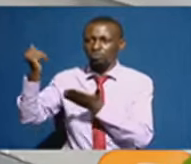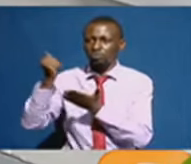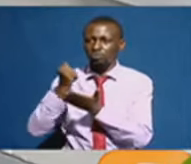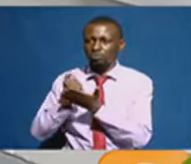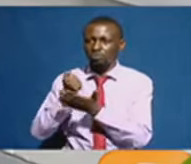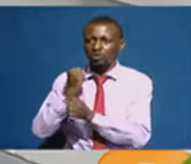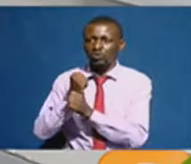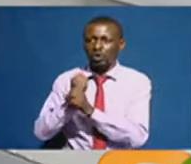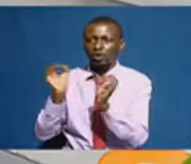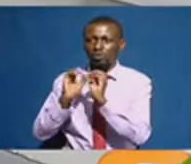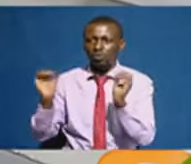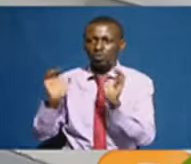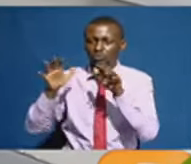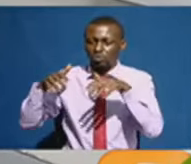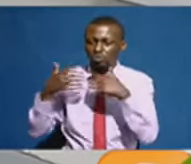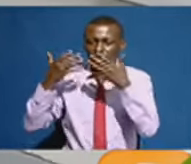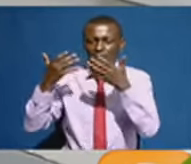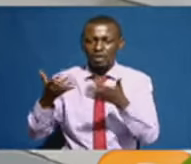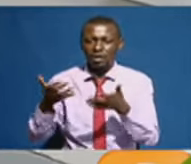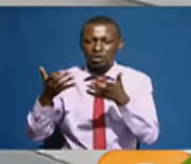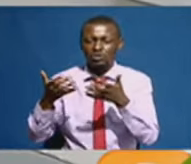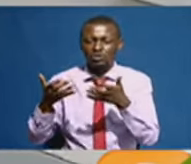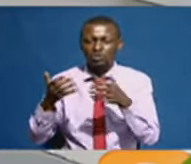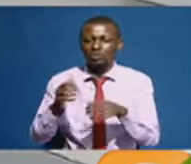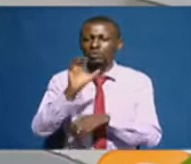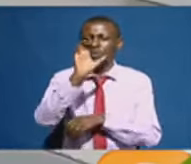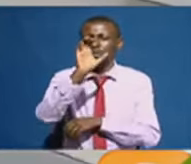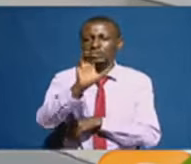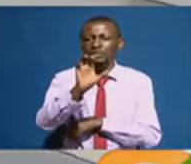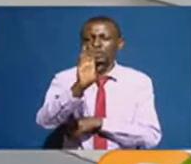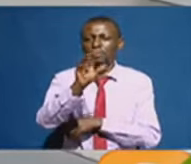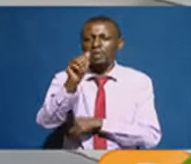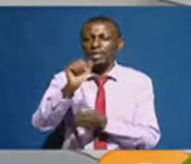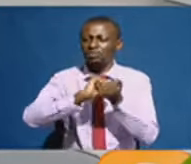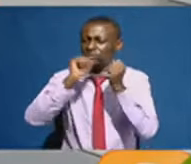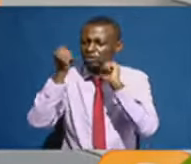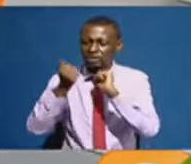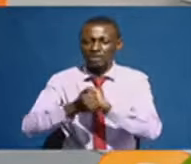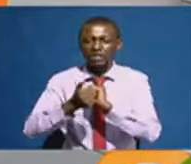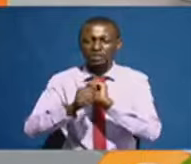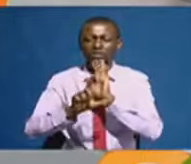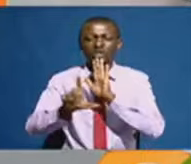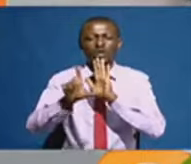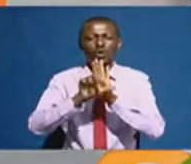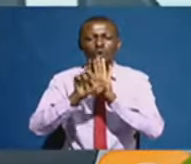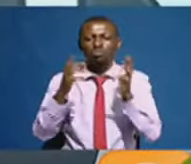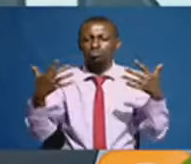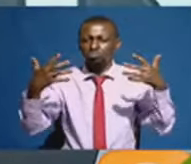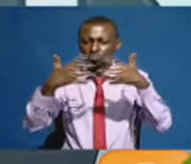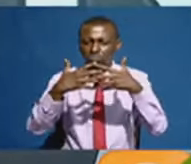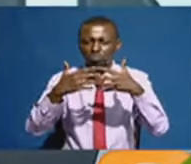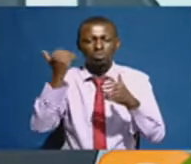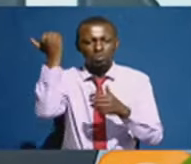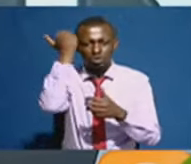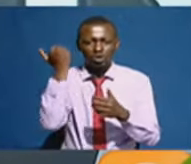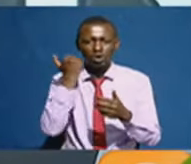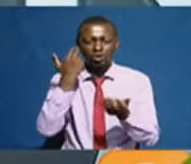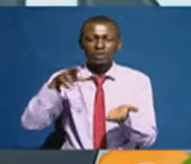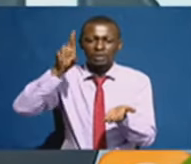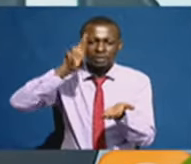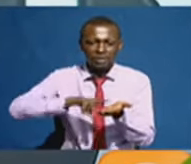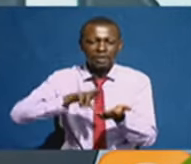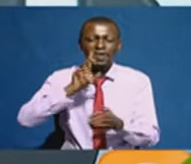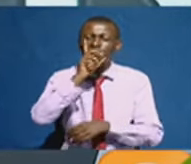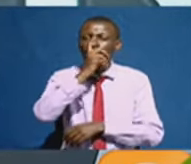about undoing a CBA, which is a legally binding document, which is registered in court? In a court. Yeah. If it